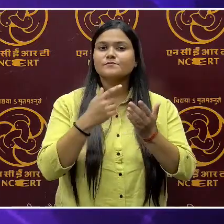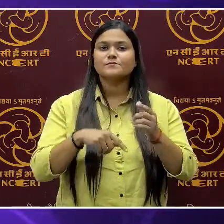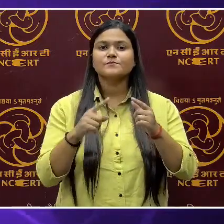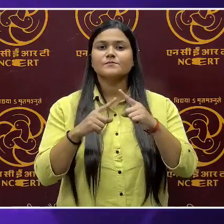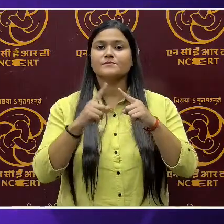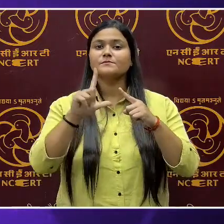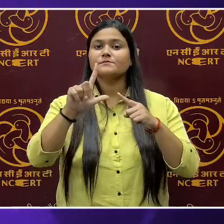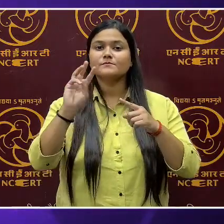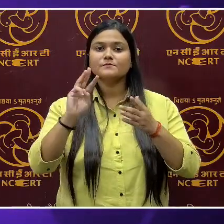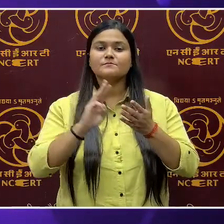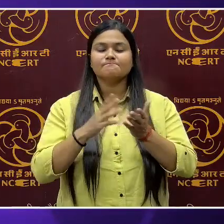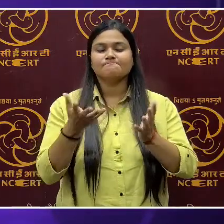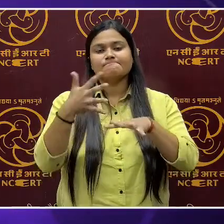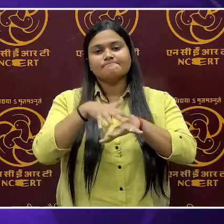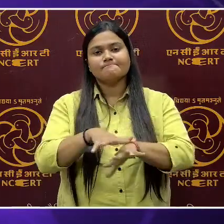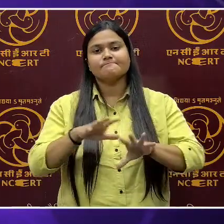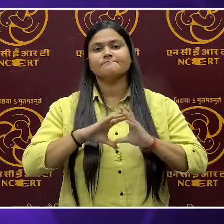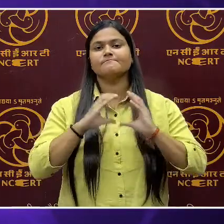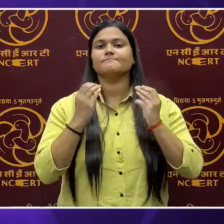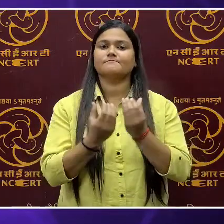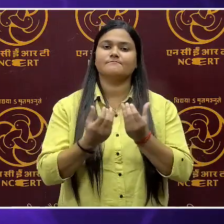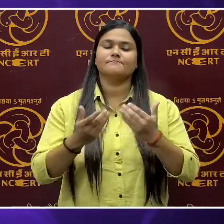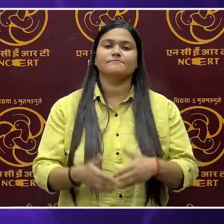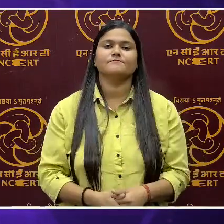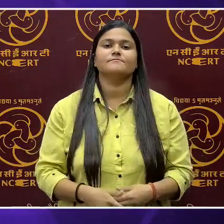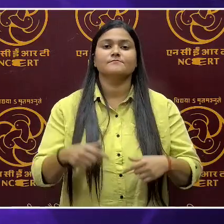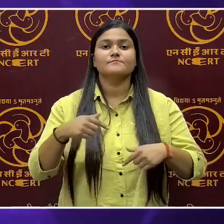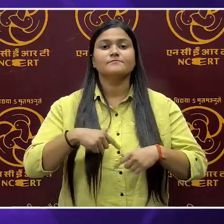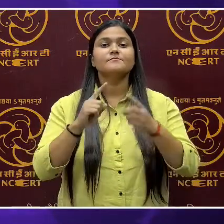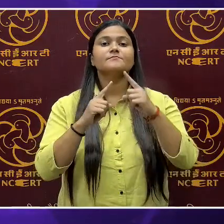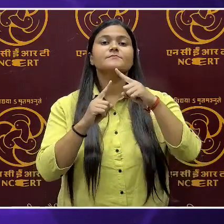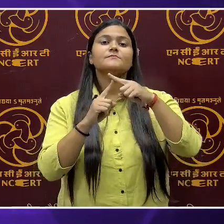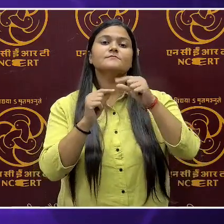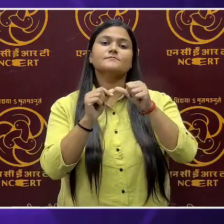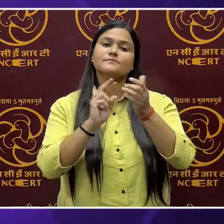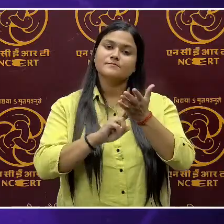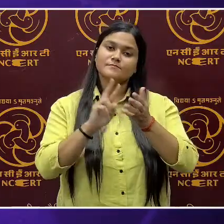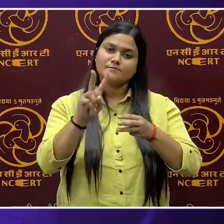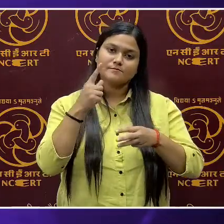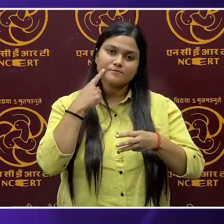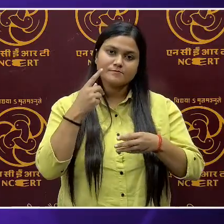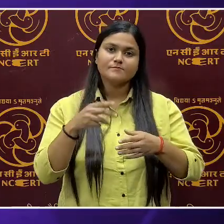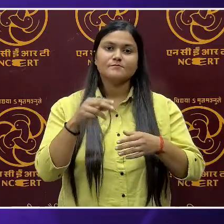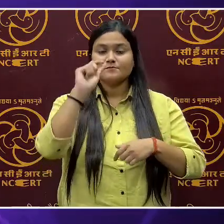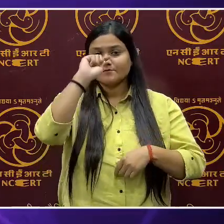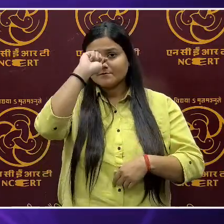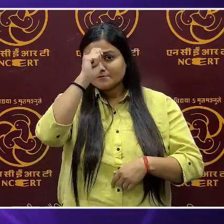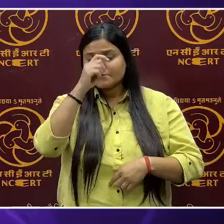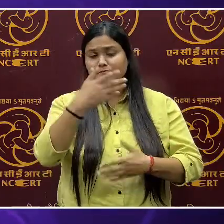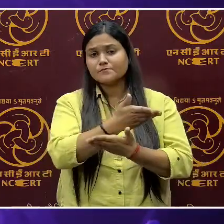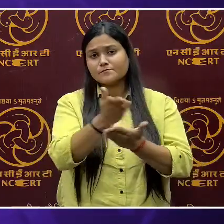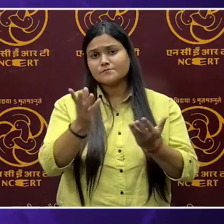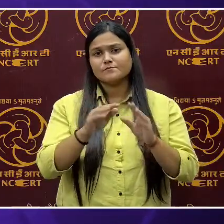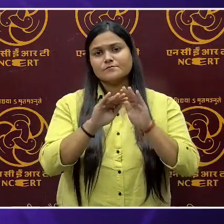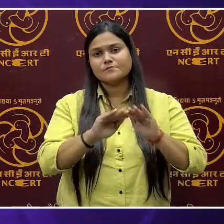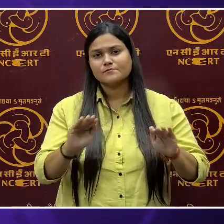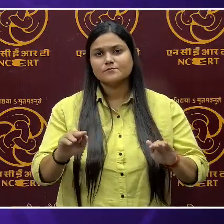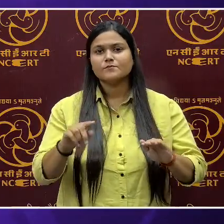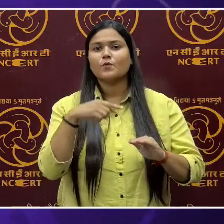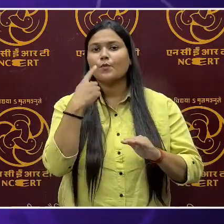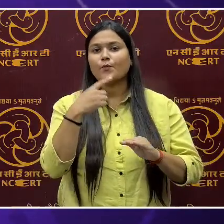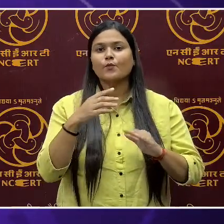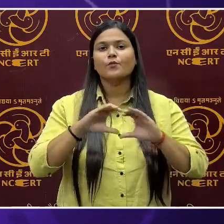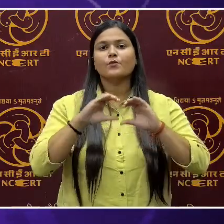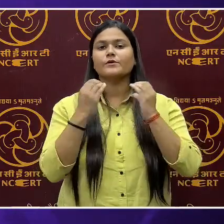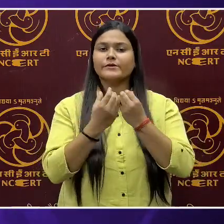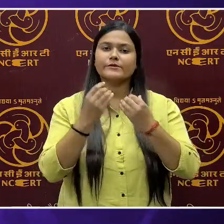learning interventions for inclusive classroom. My name is Tanvi Khurana and this is an English class for all the students who are studying in